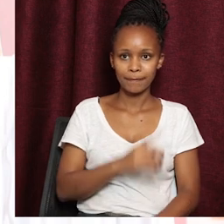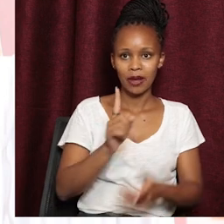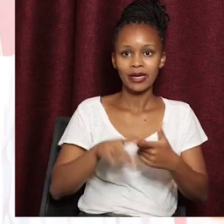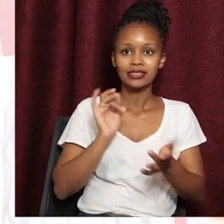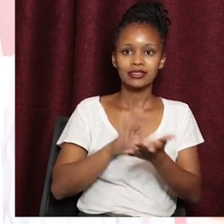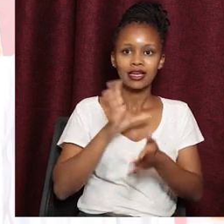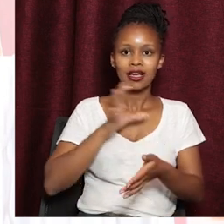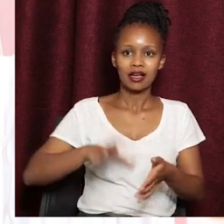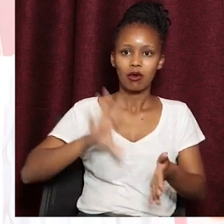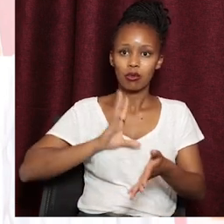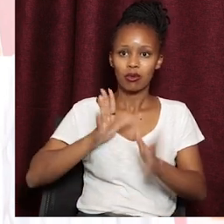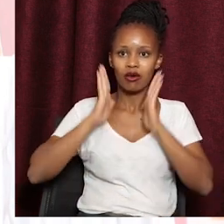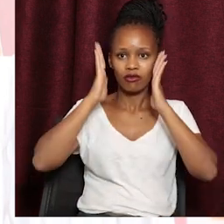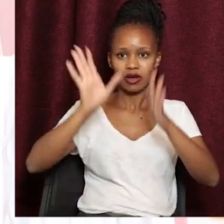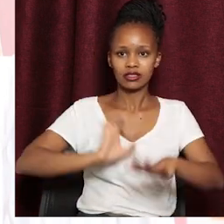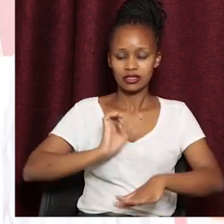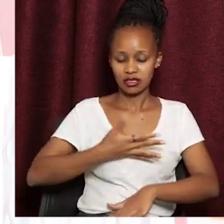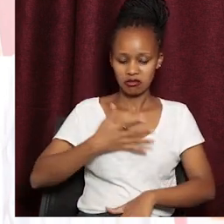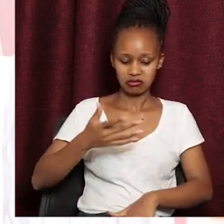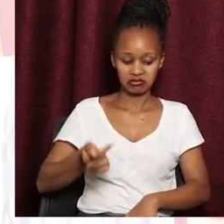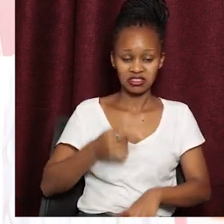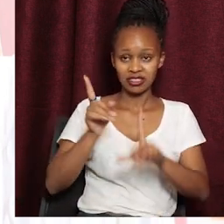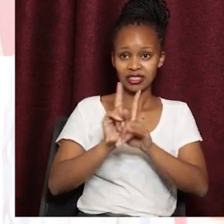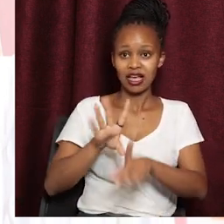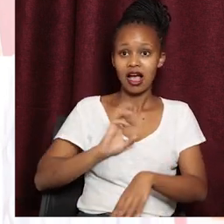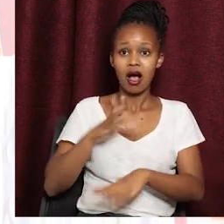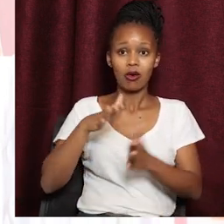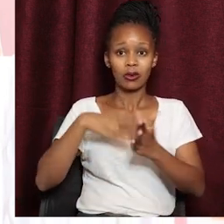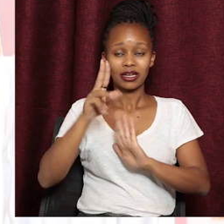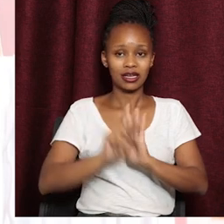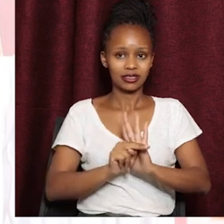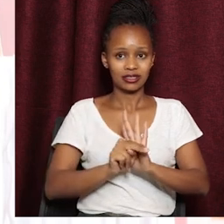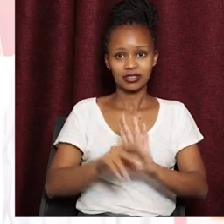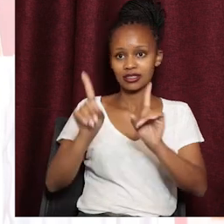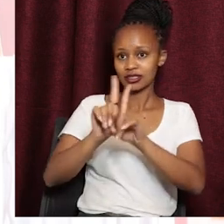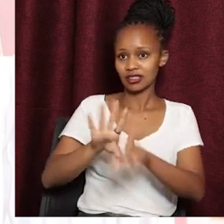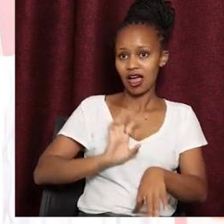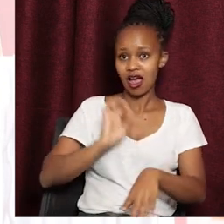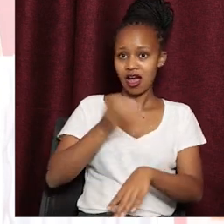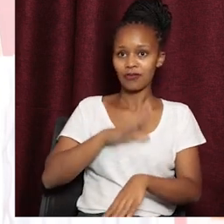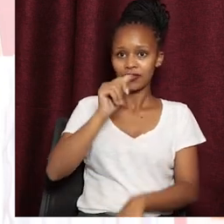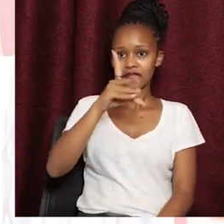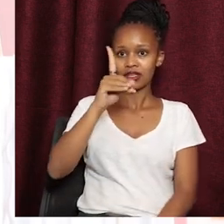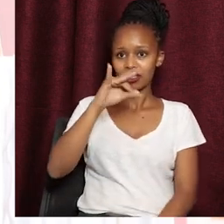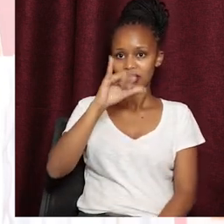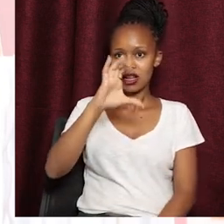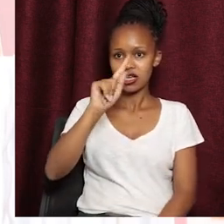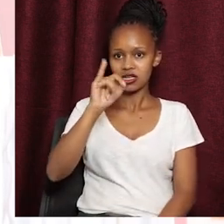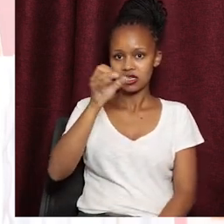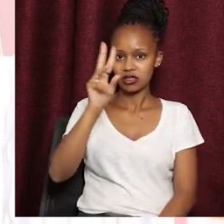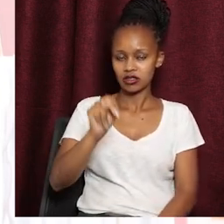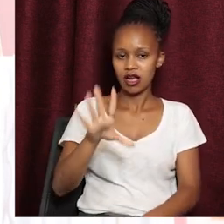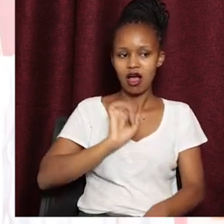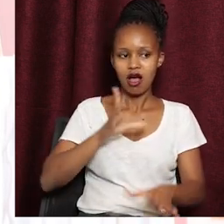taste Christ, we focus our attention from our weaknesses, from our addictions, from